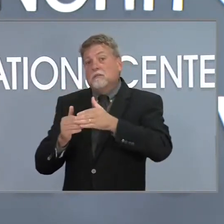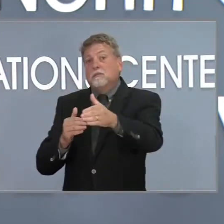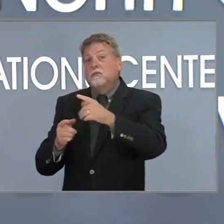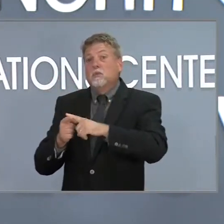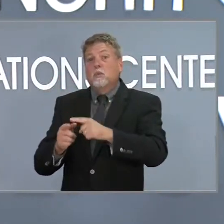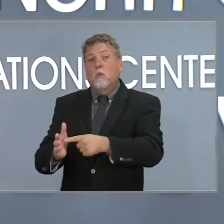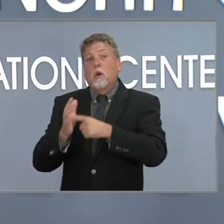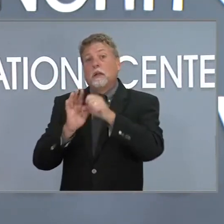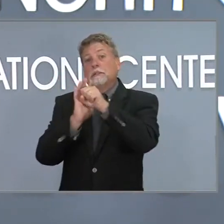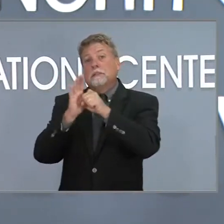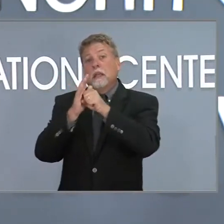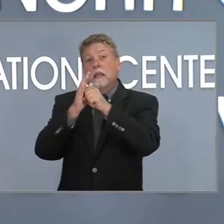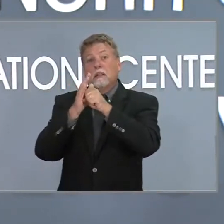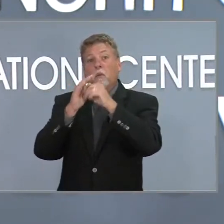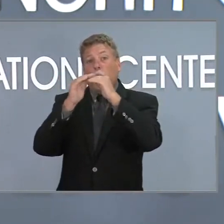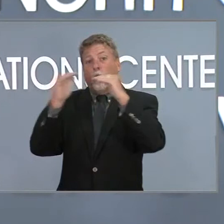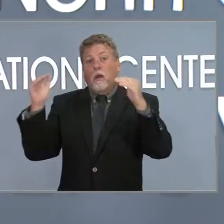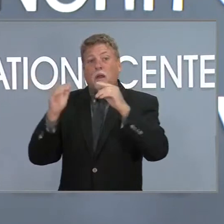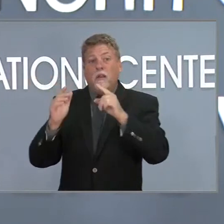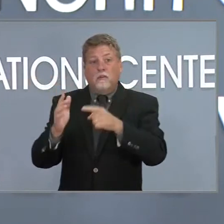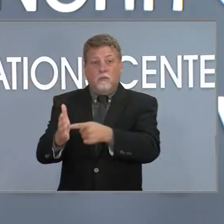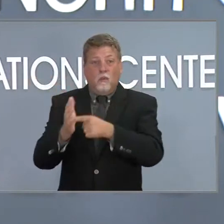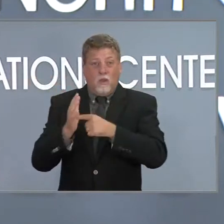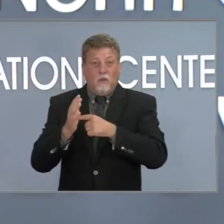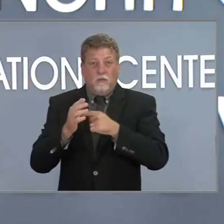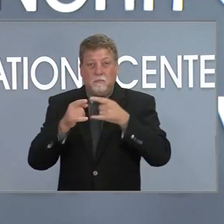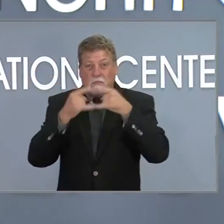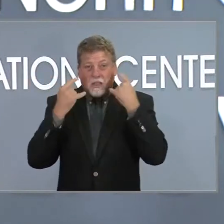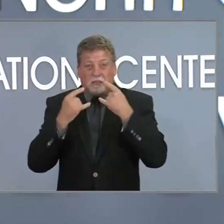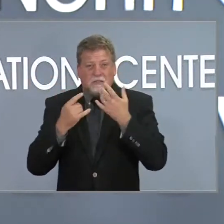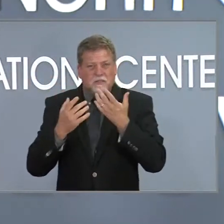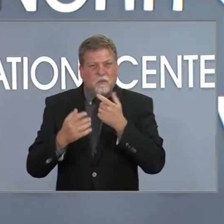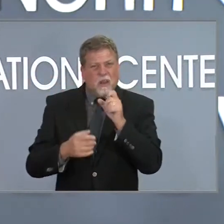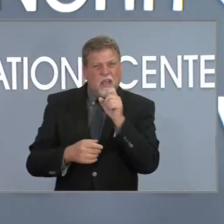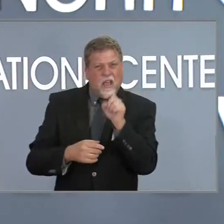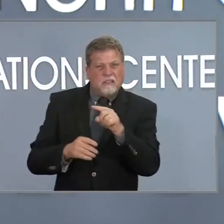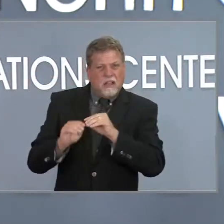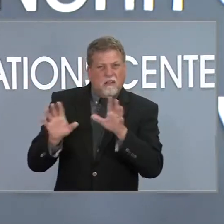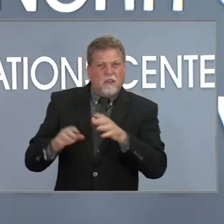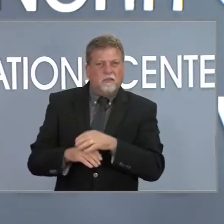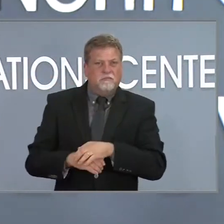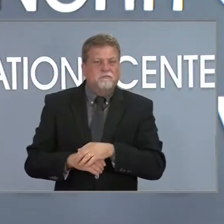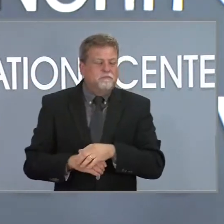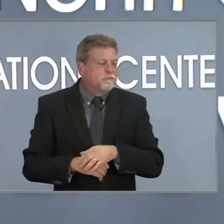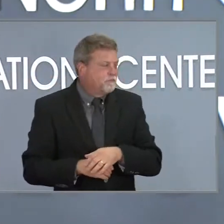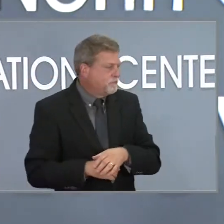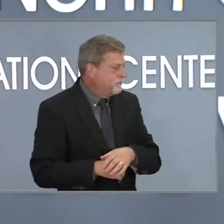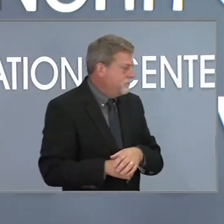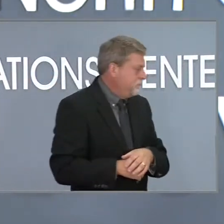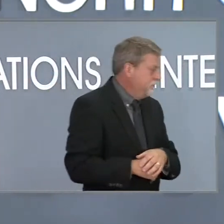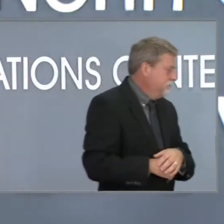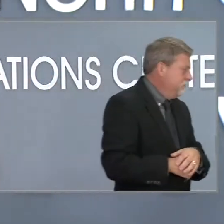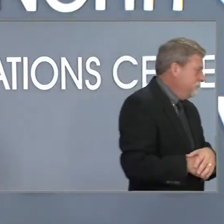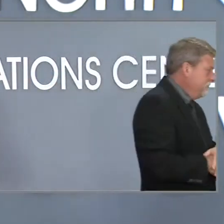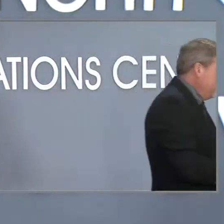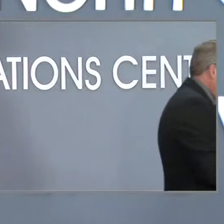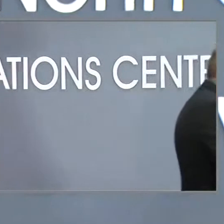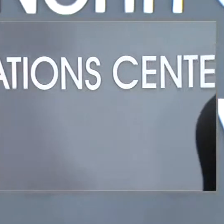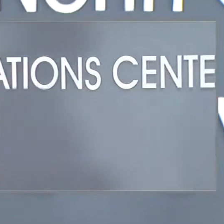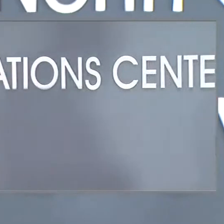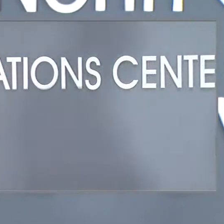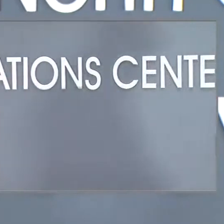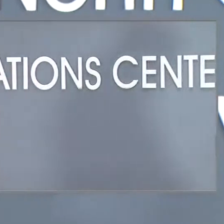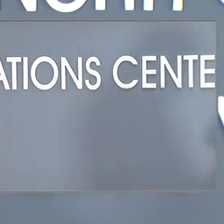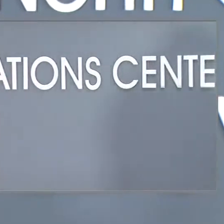are laser focused on getting people vaccinated. We are spending a lot of our time